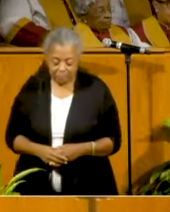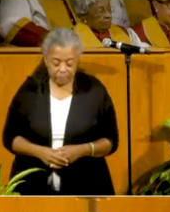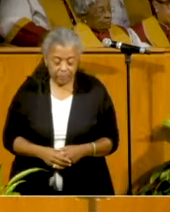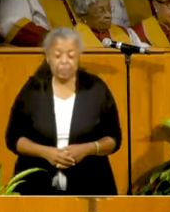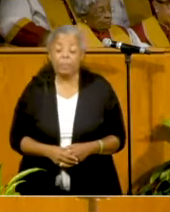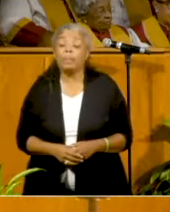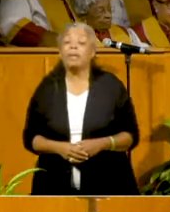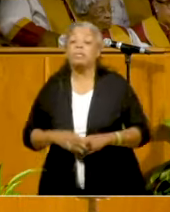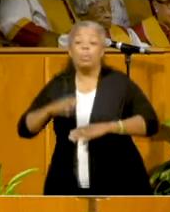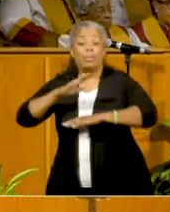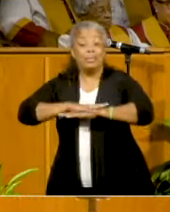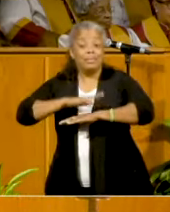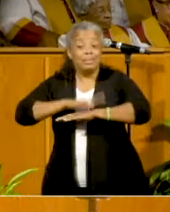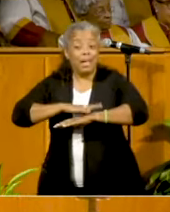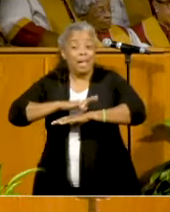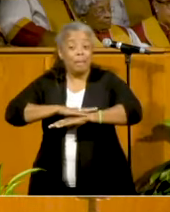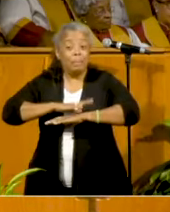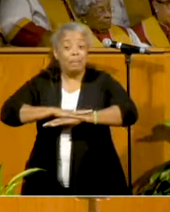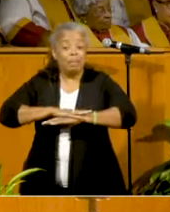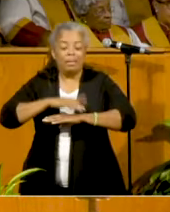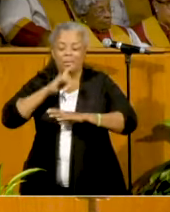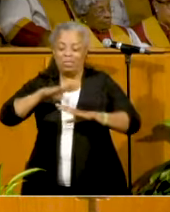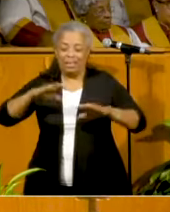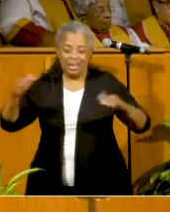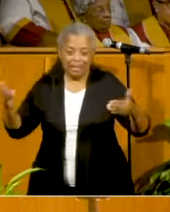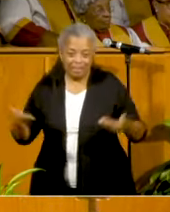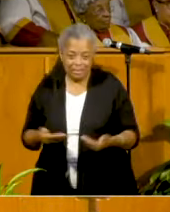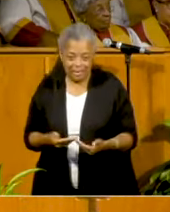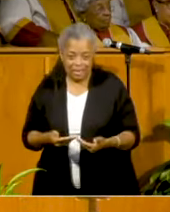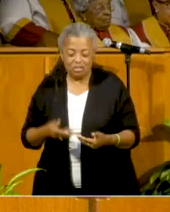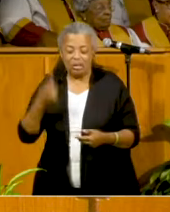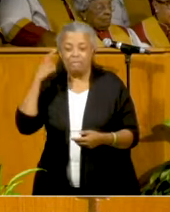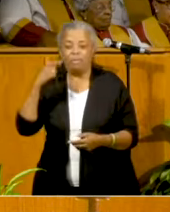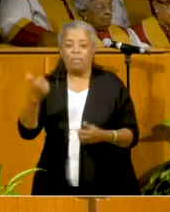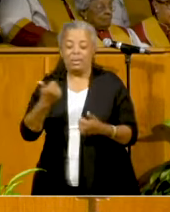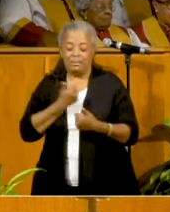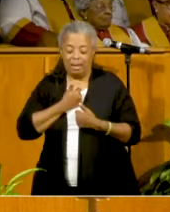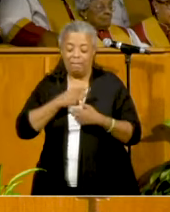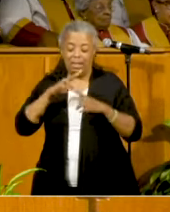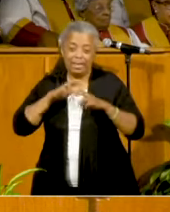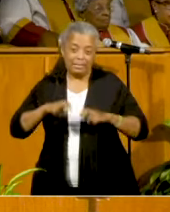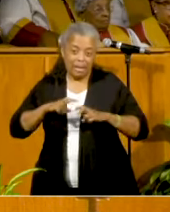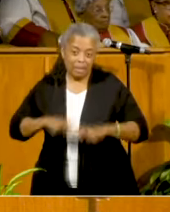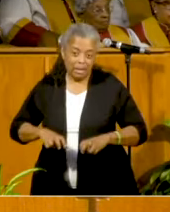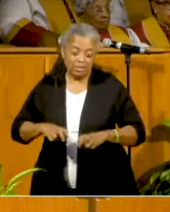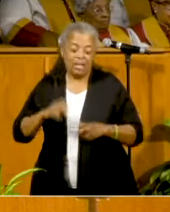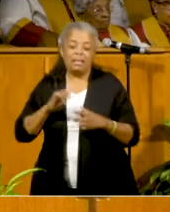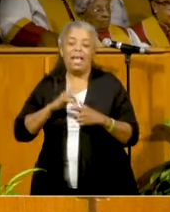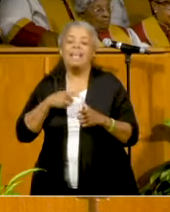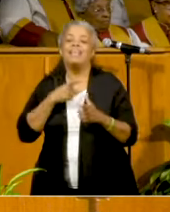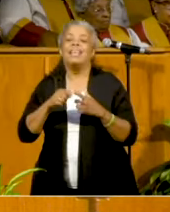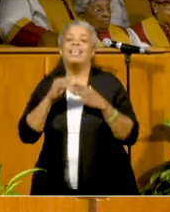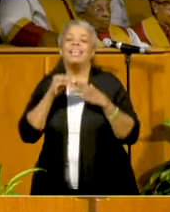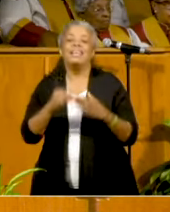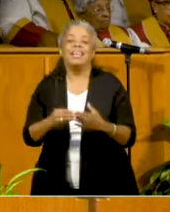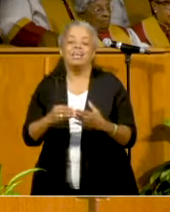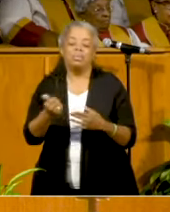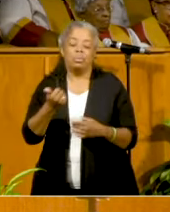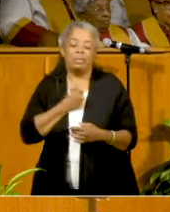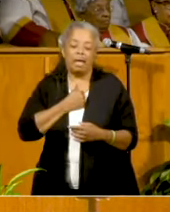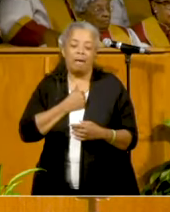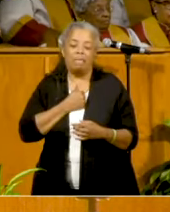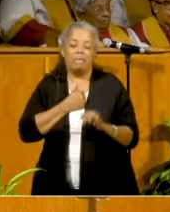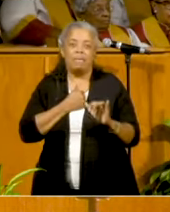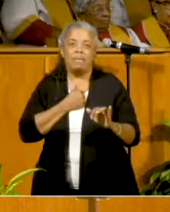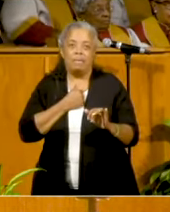So the table is an invitation to self-examination that then leads to